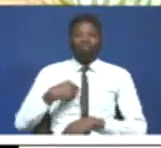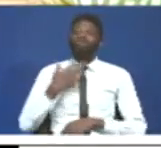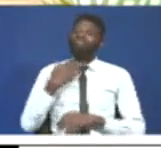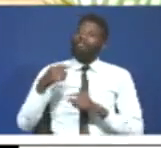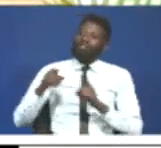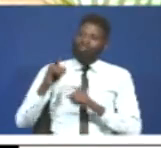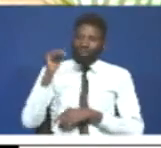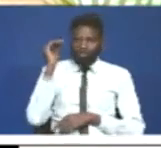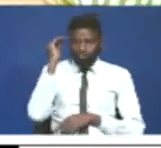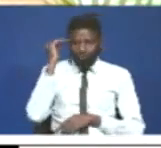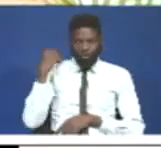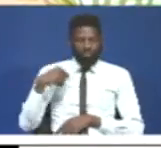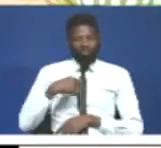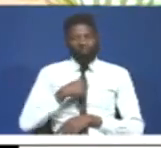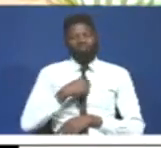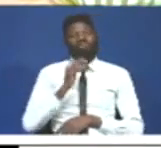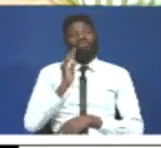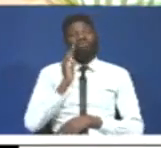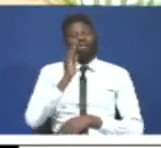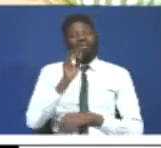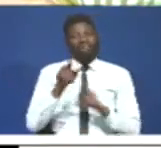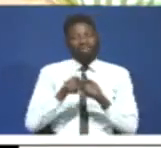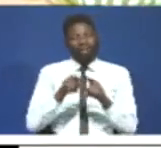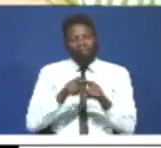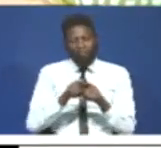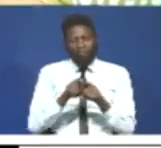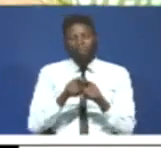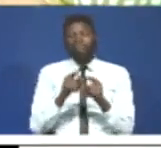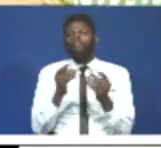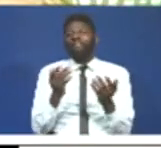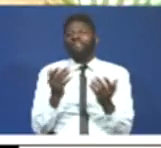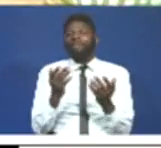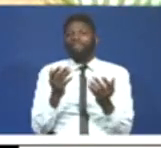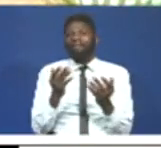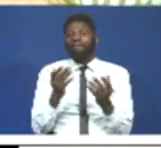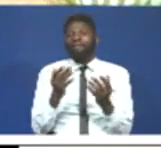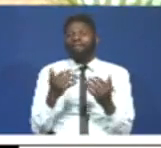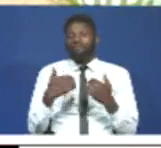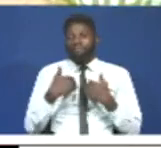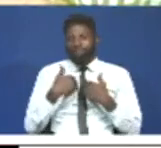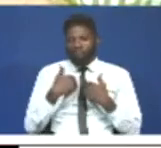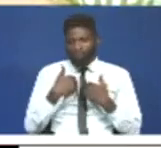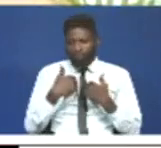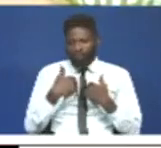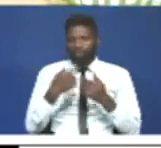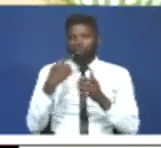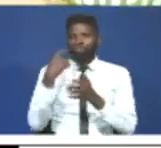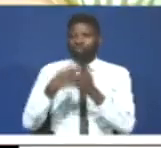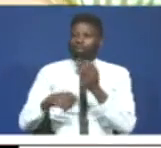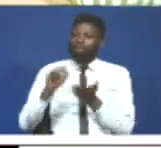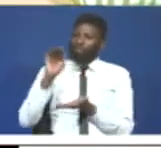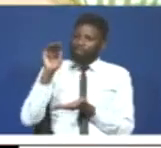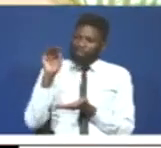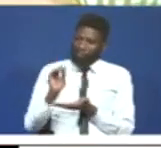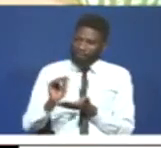are going to deliver subsidy on a digital platform. We're going to do it